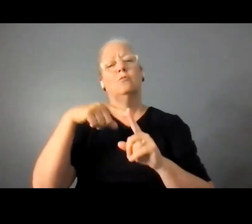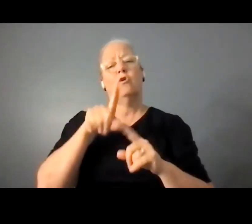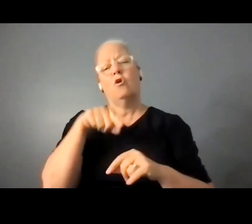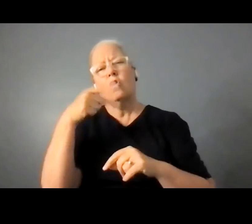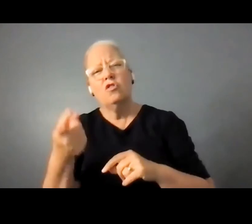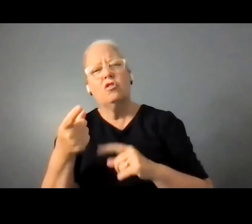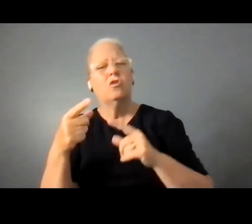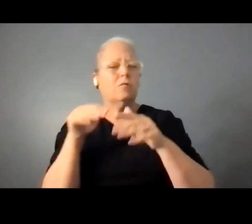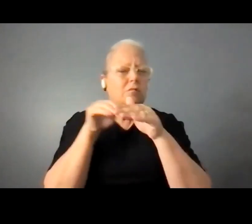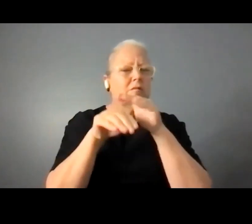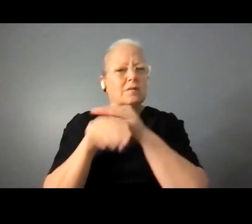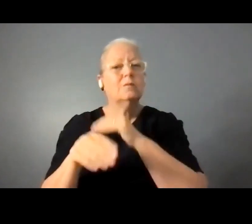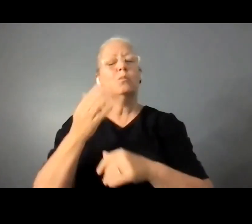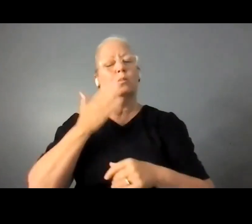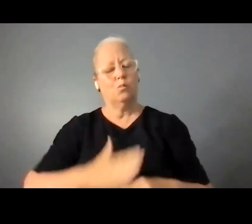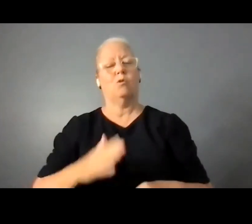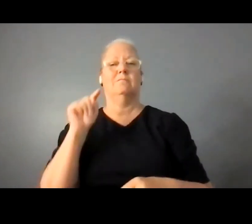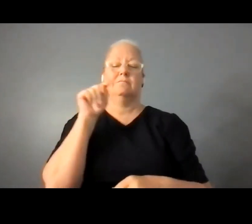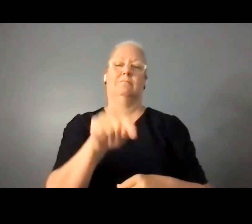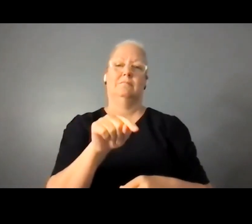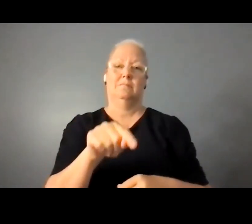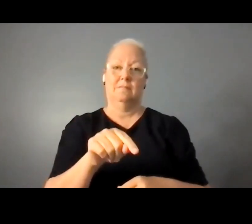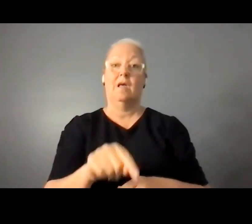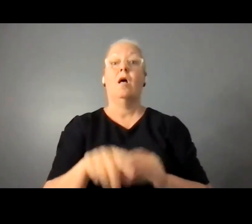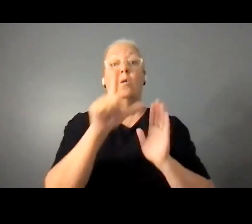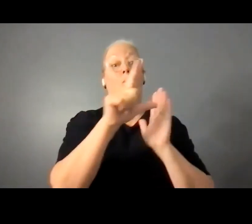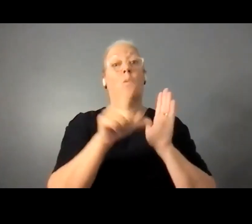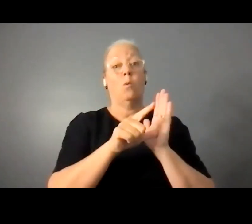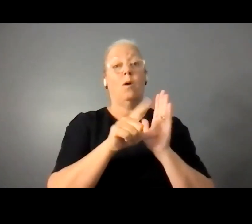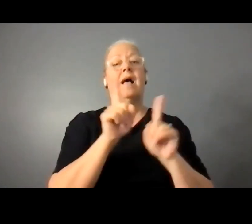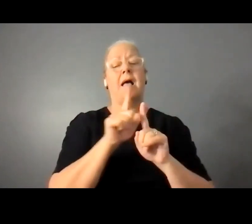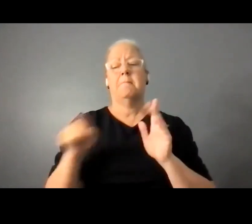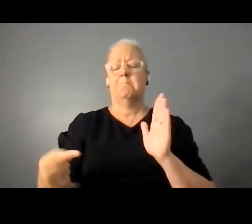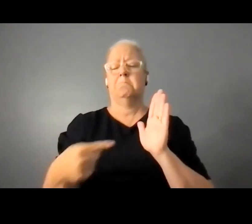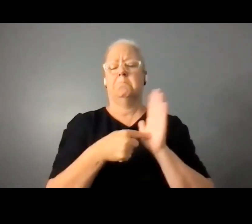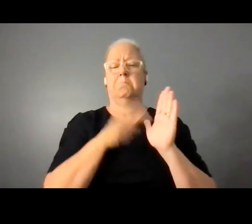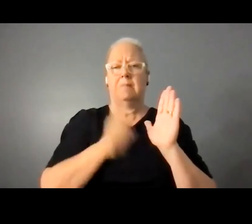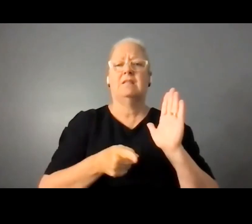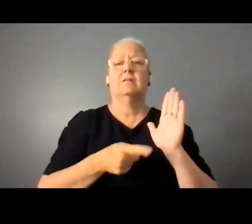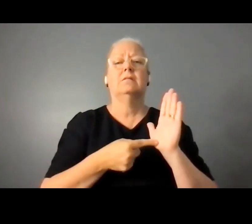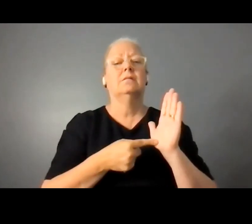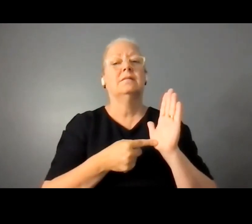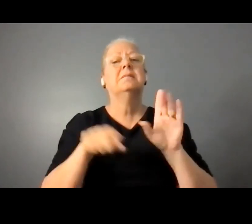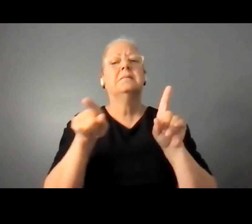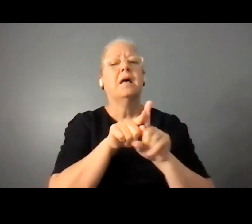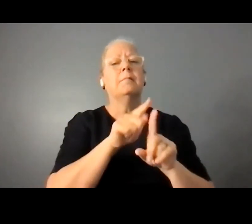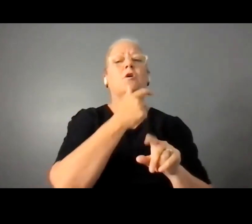and to be protected by law as well, just as English language